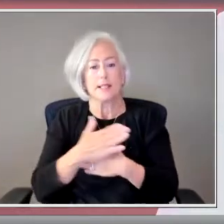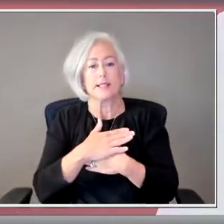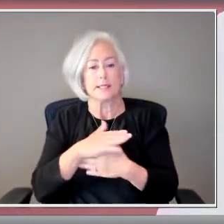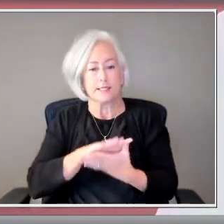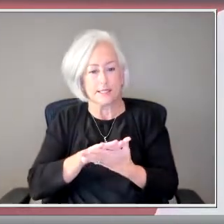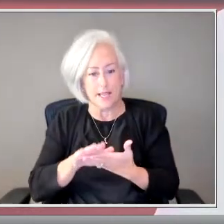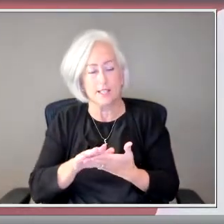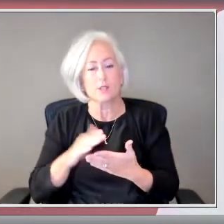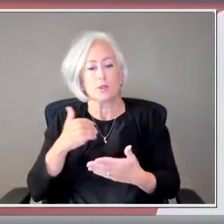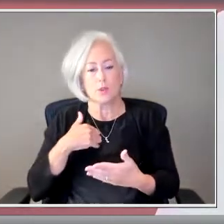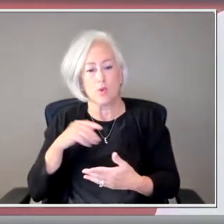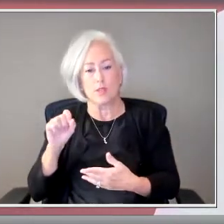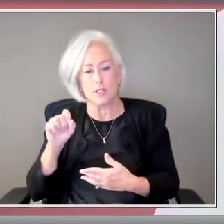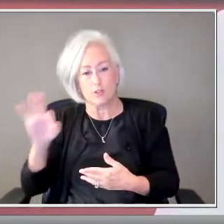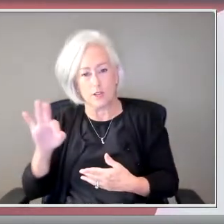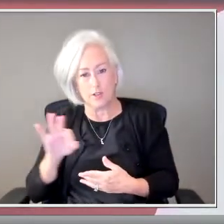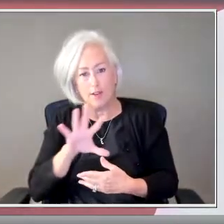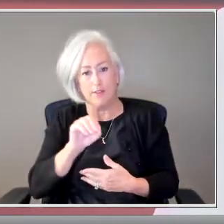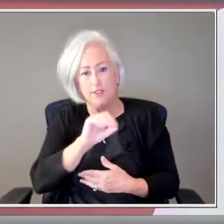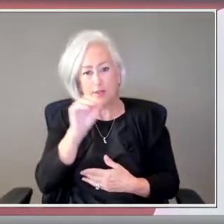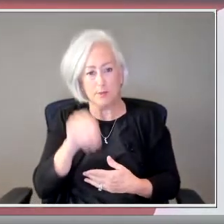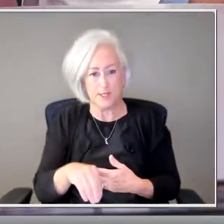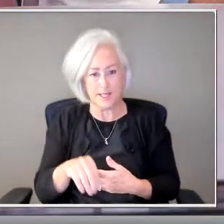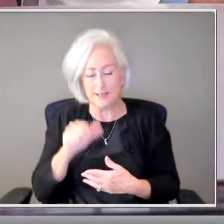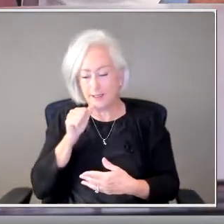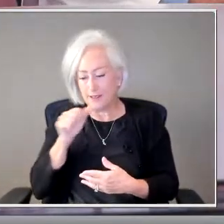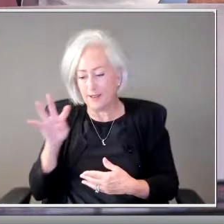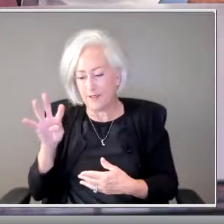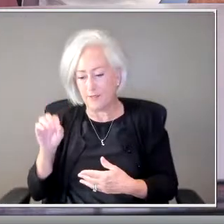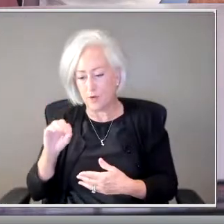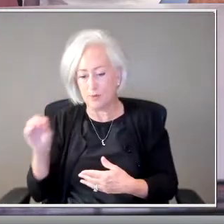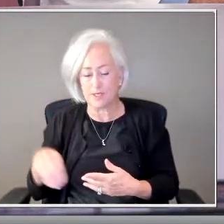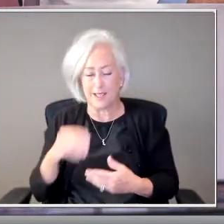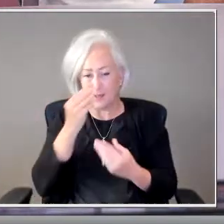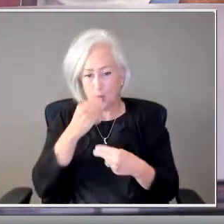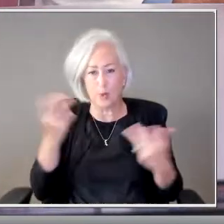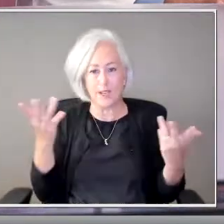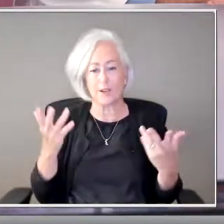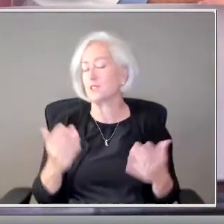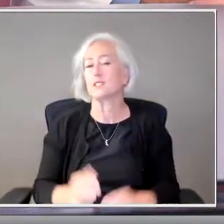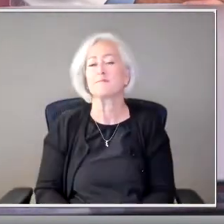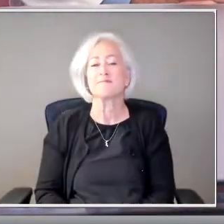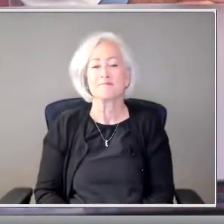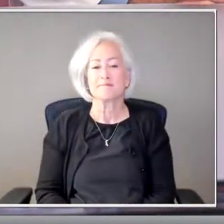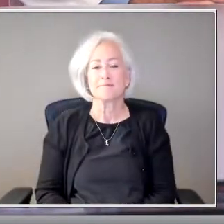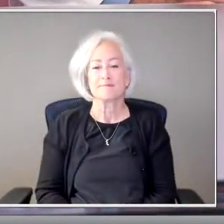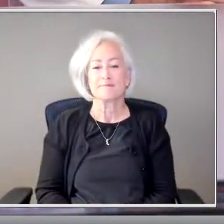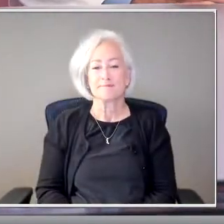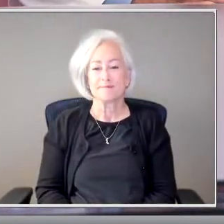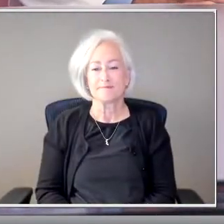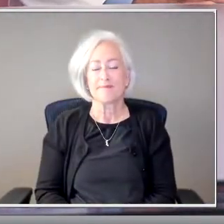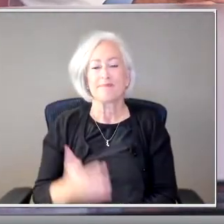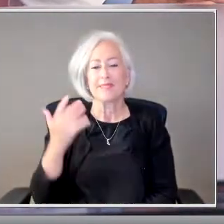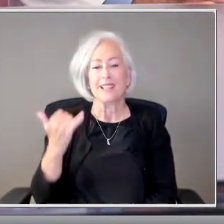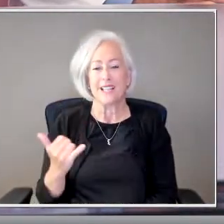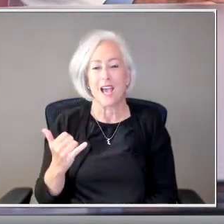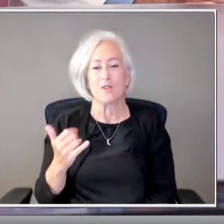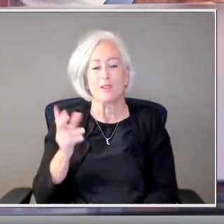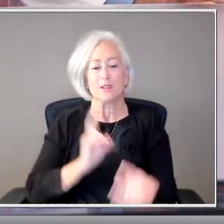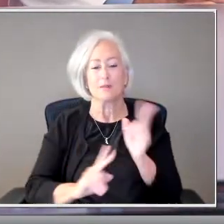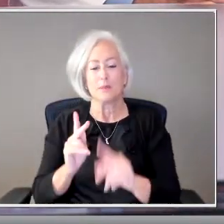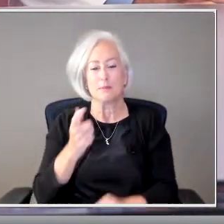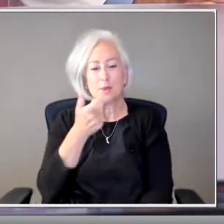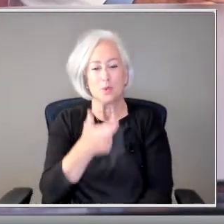instead of 40. Who cares? You know? Let's get to some questions from our viewers this morning. We've got some good ones coming